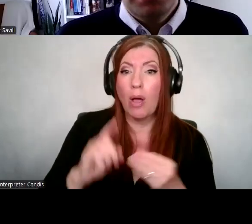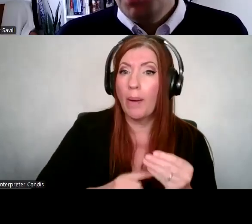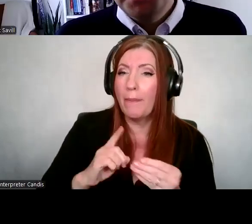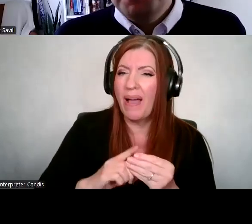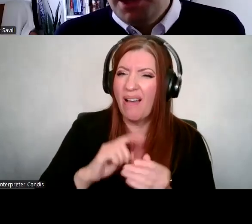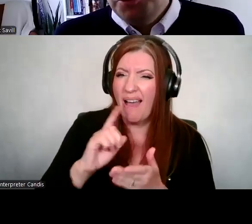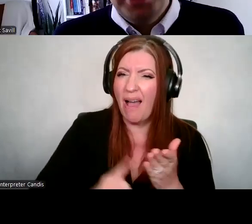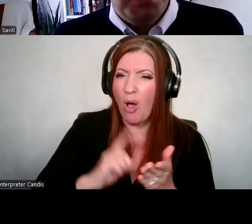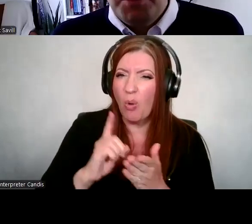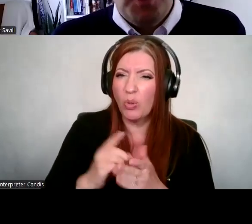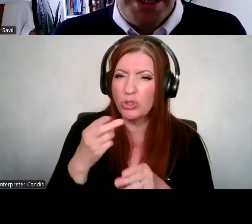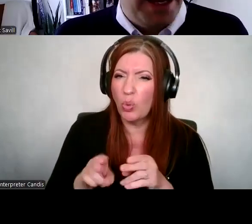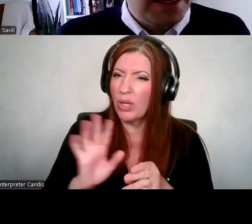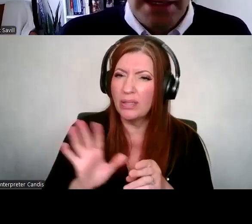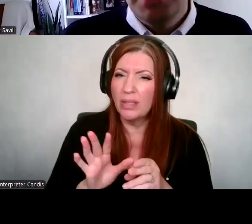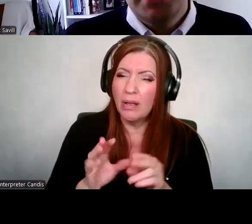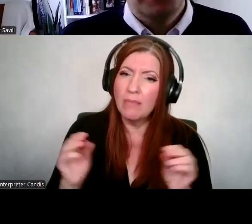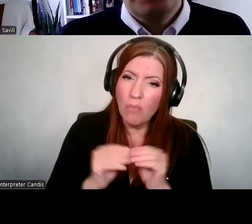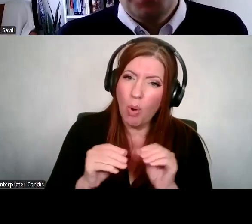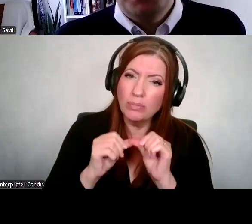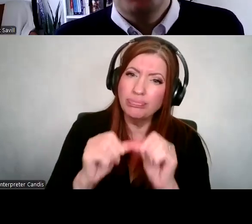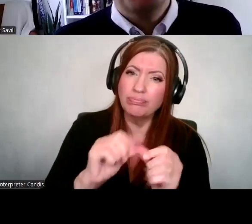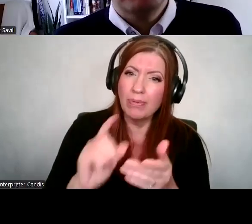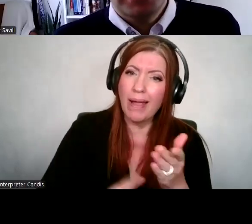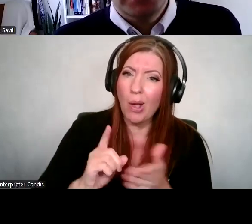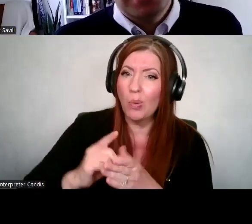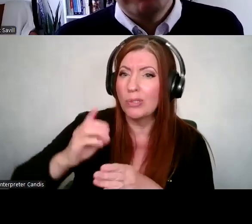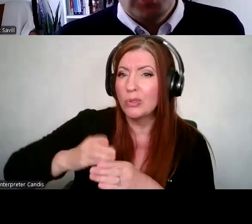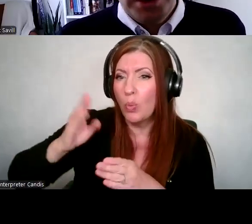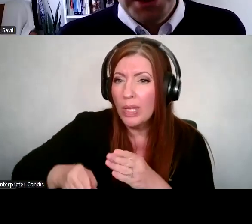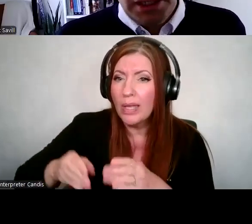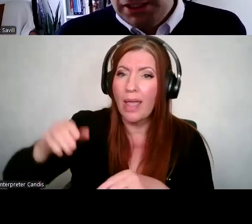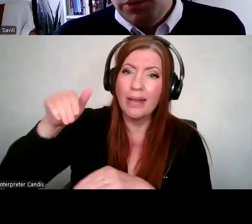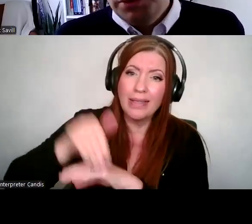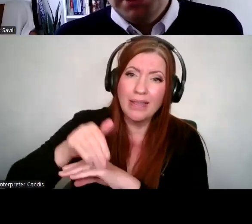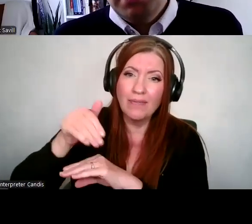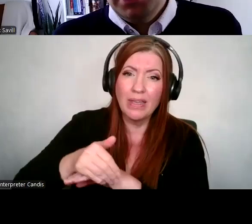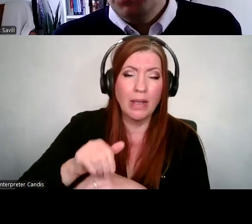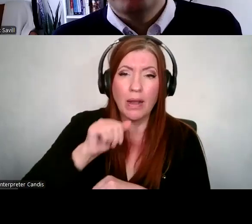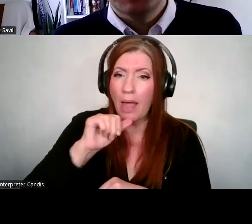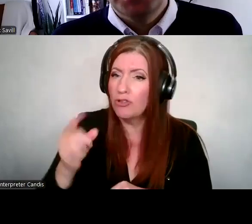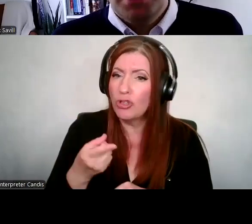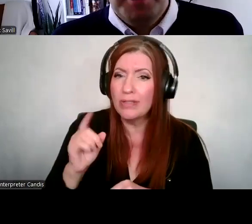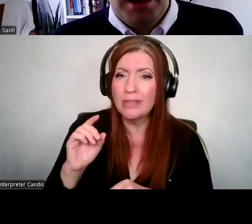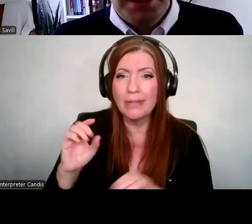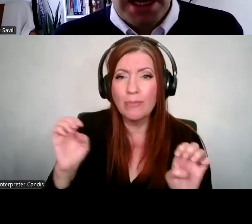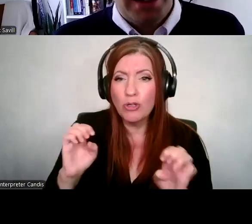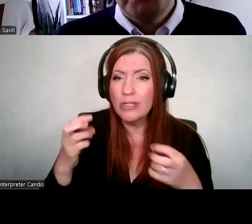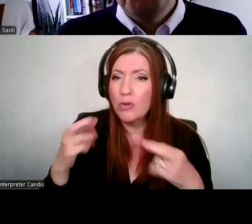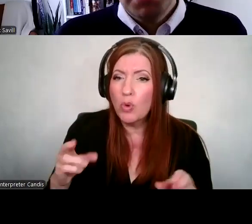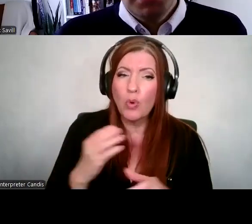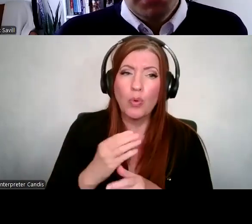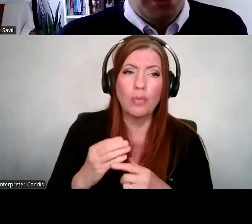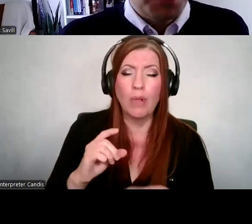So importance of being open at weekends and evenings, and when they're not, that really just then falling onto ED wards and law enforcement staff to pick up the